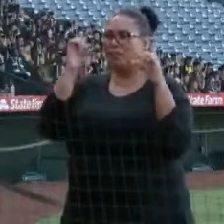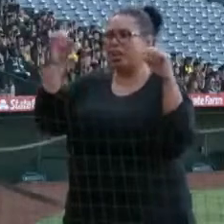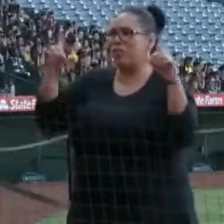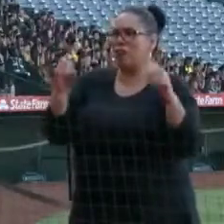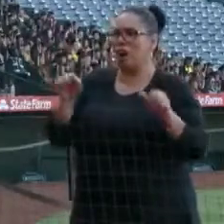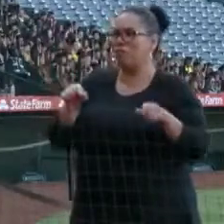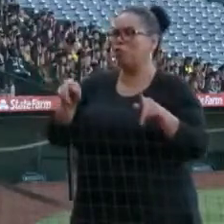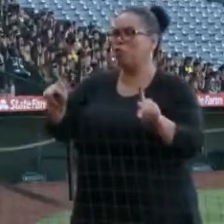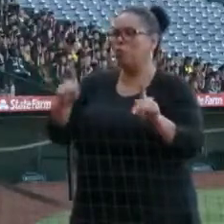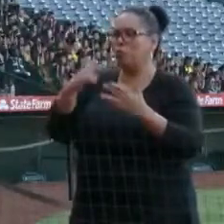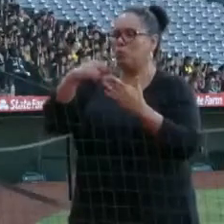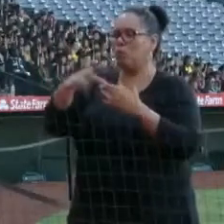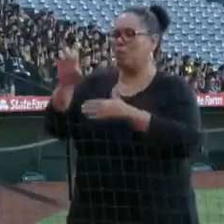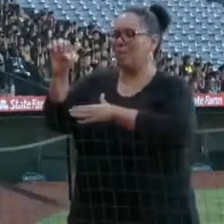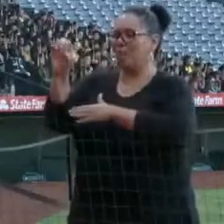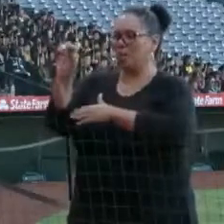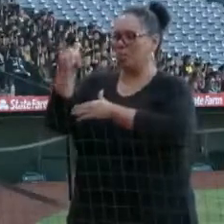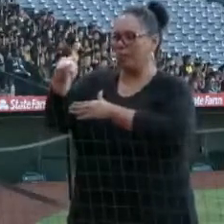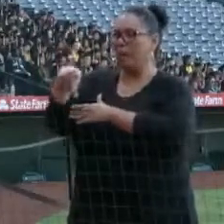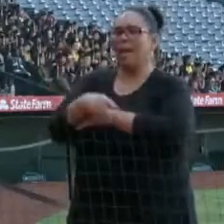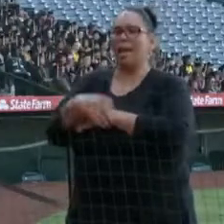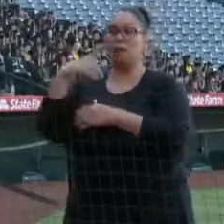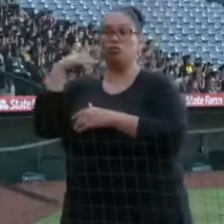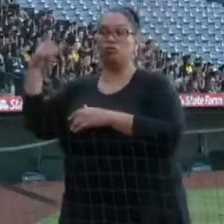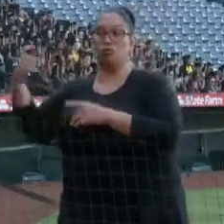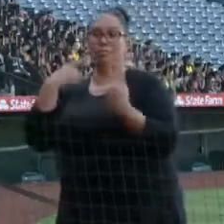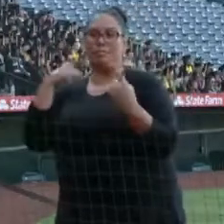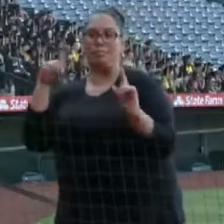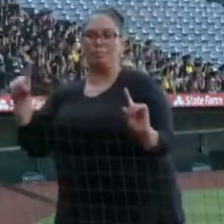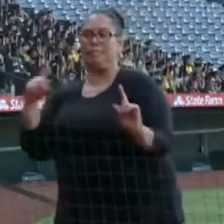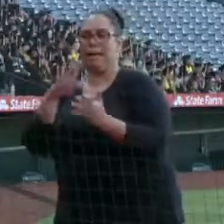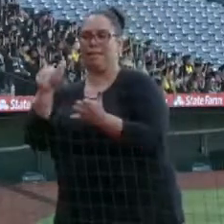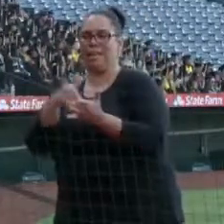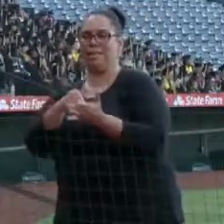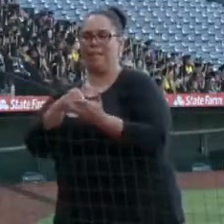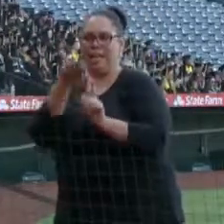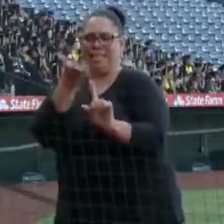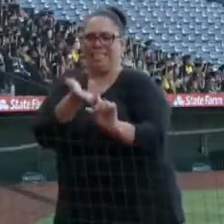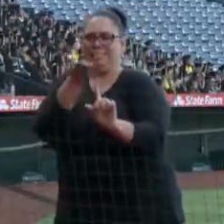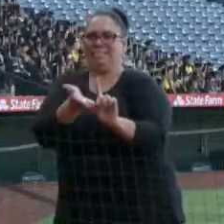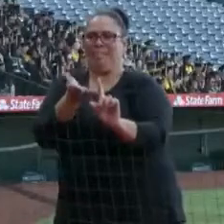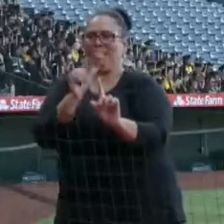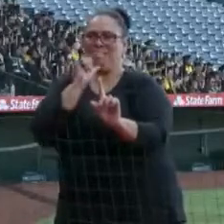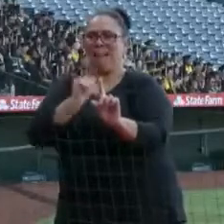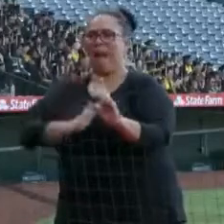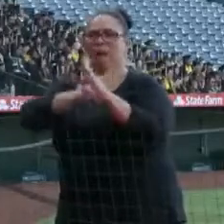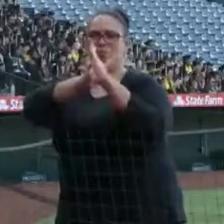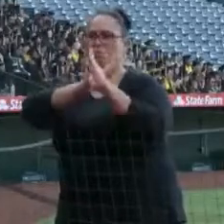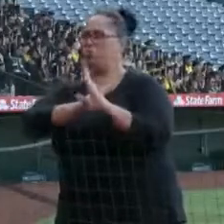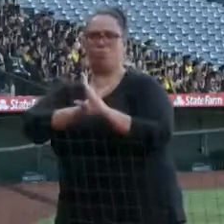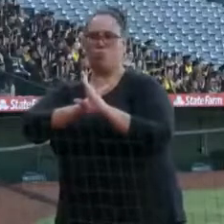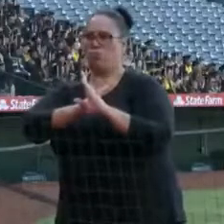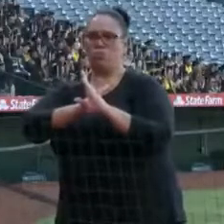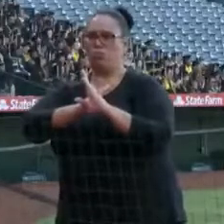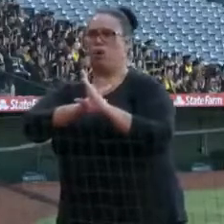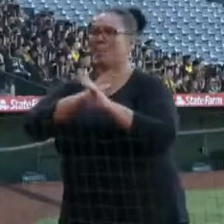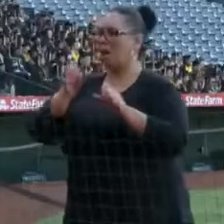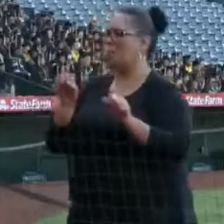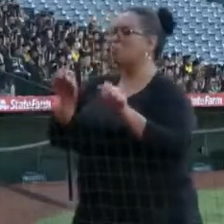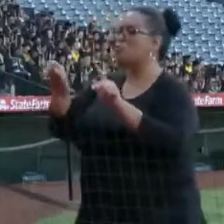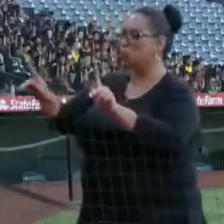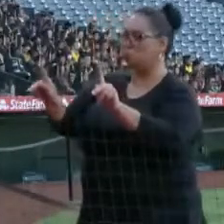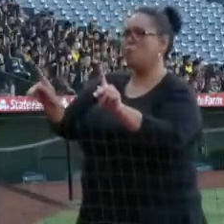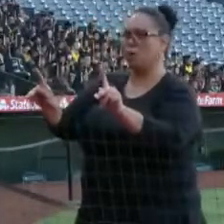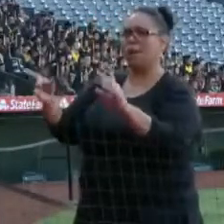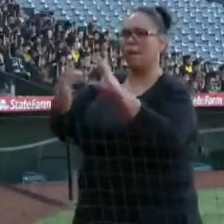Dream Success Center have shown him that his status is not an obstacle, but rather is an opportunity